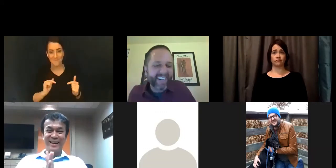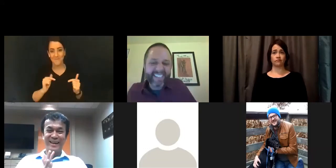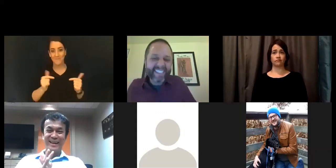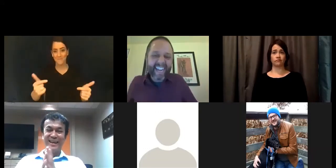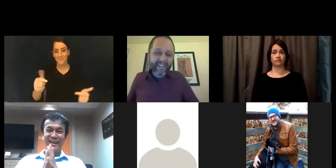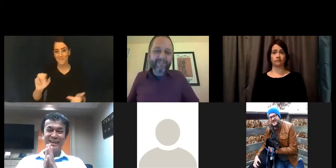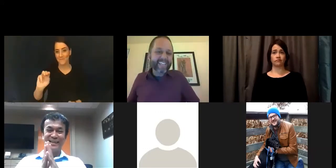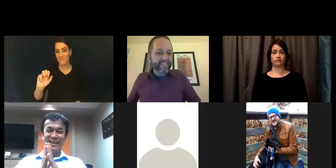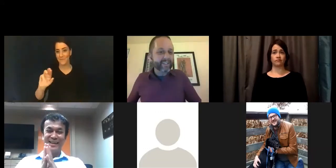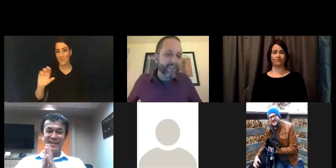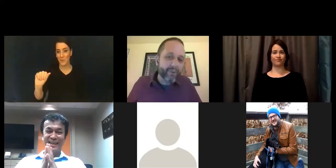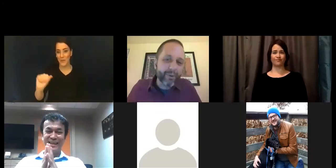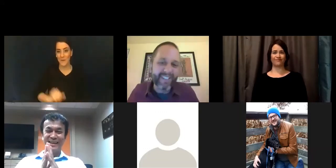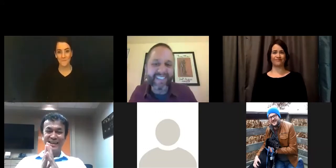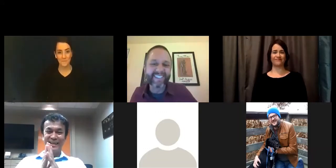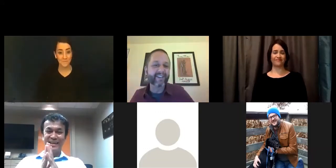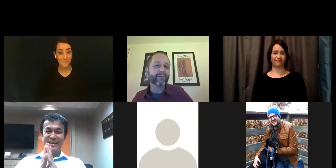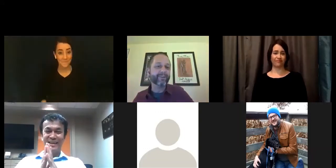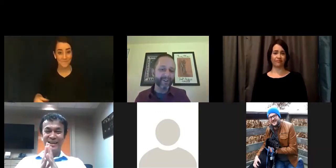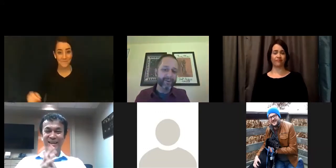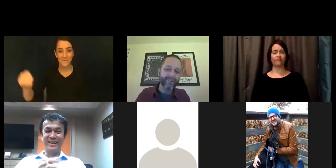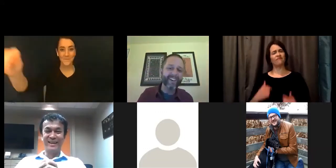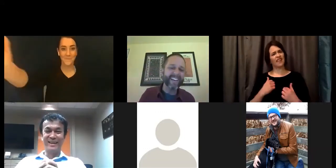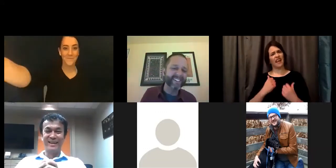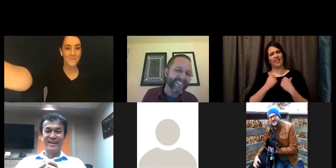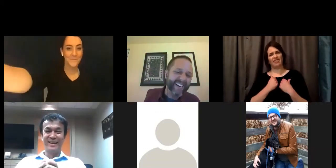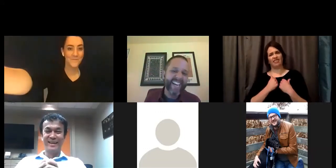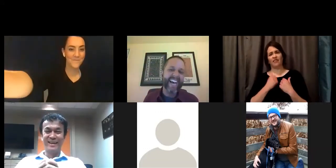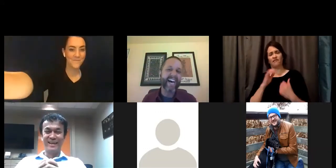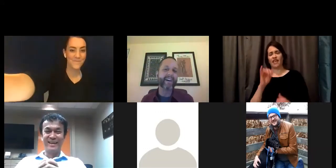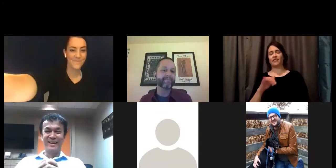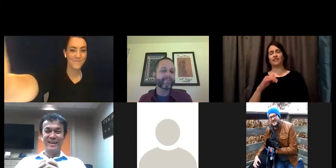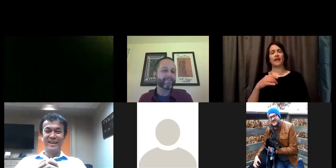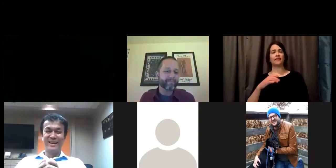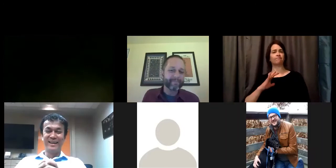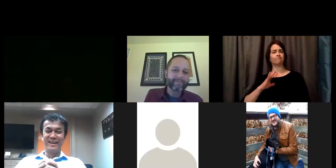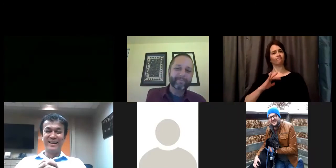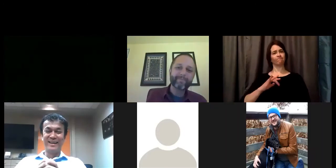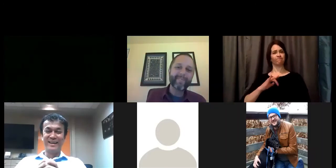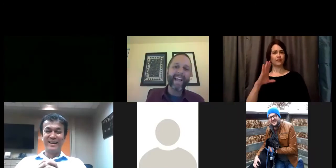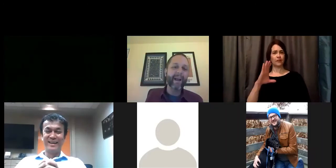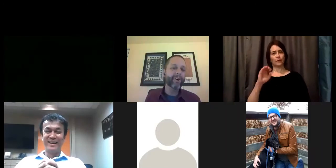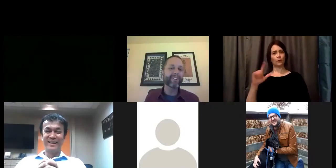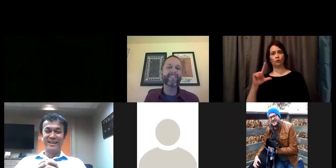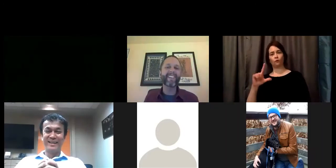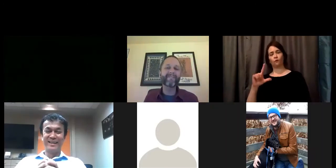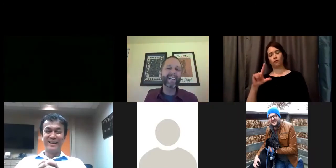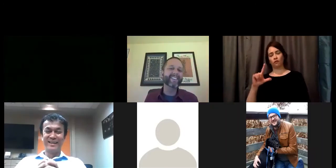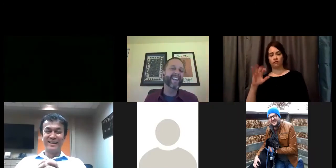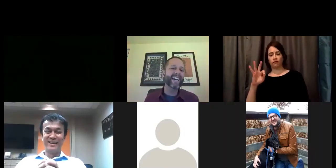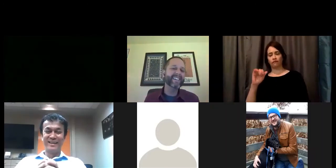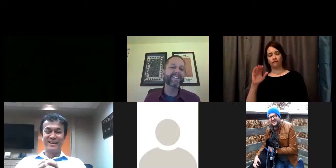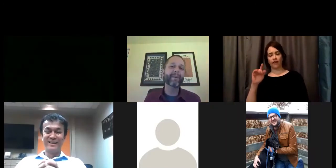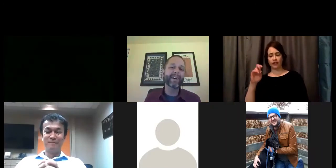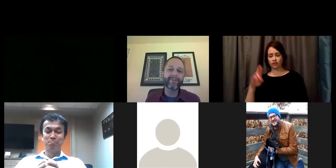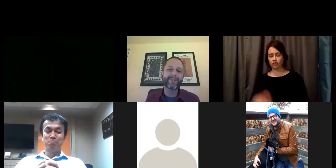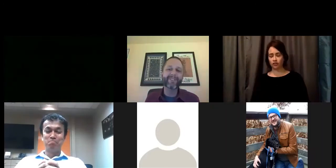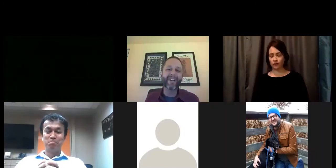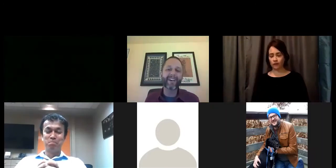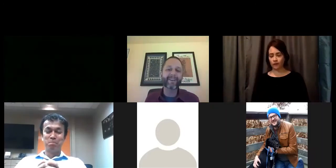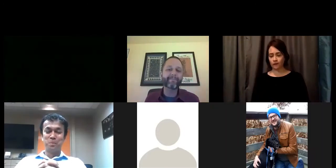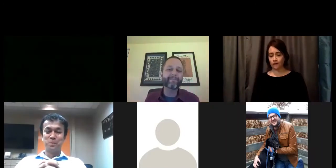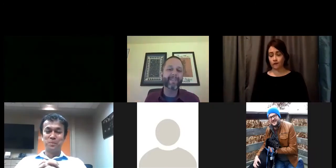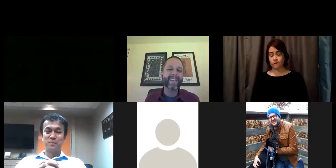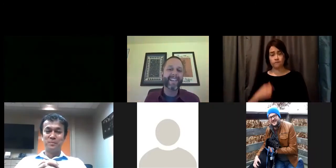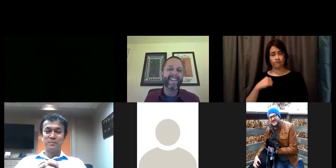No, it does, and I love that, the coolness, the cool factor. I wonder if I could ask about.